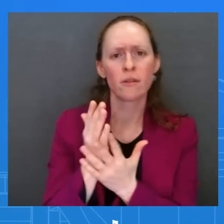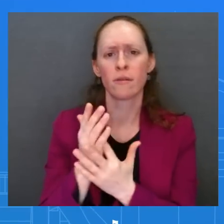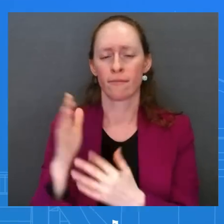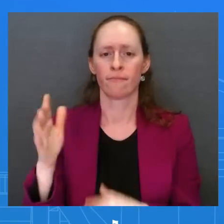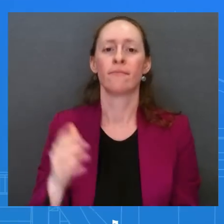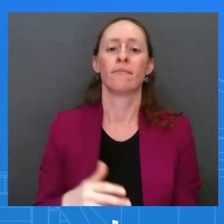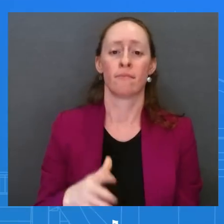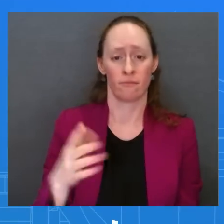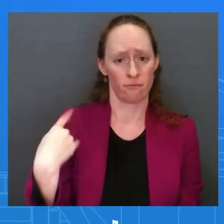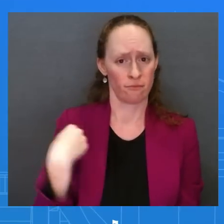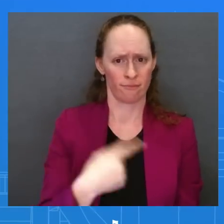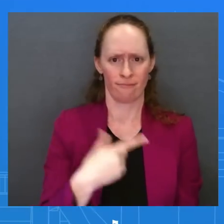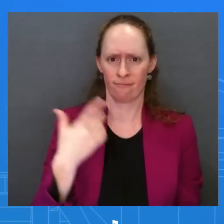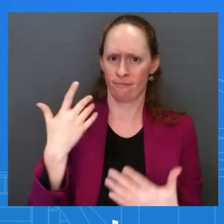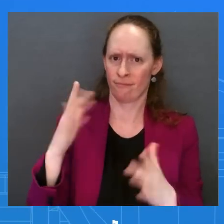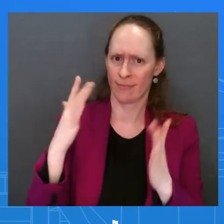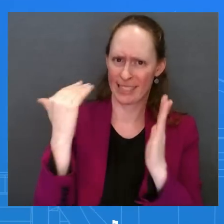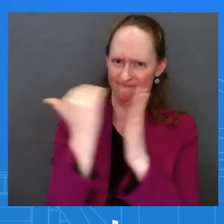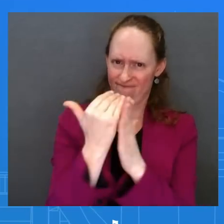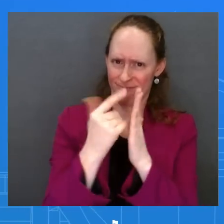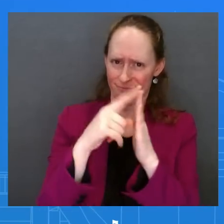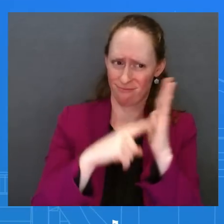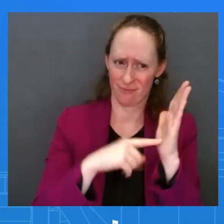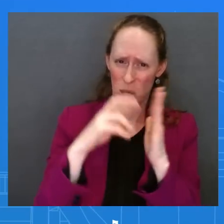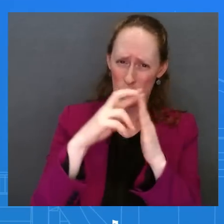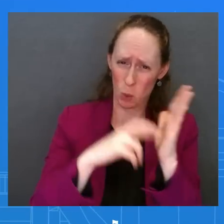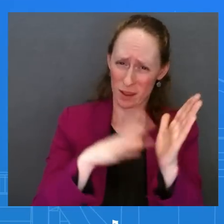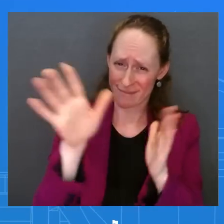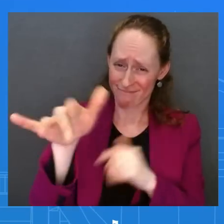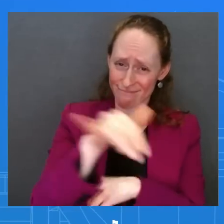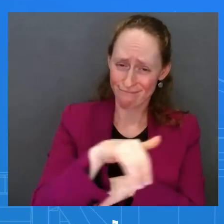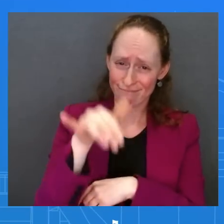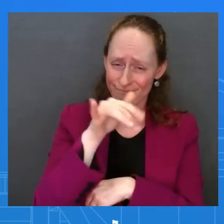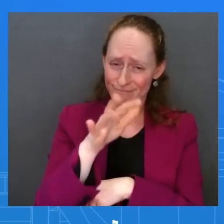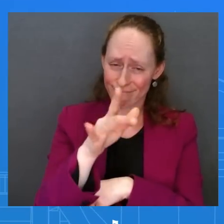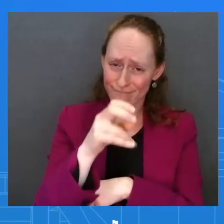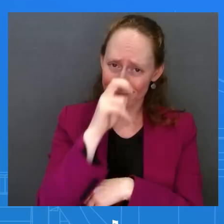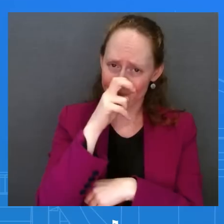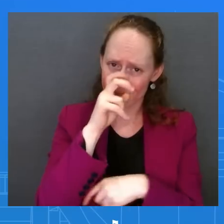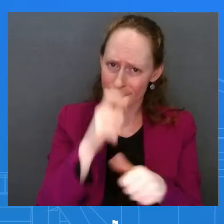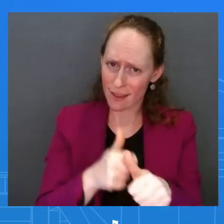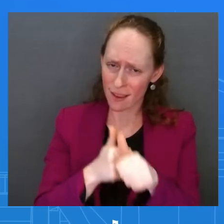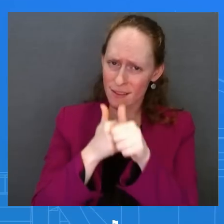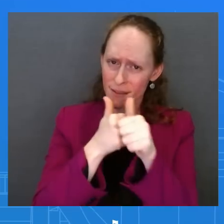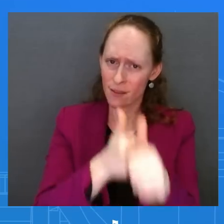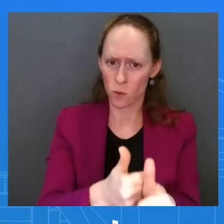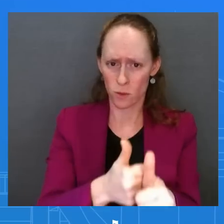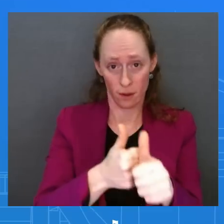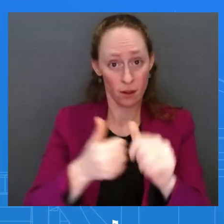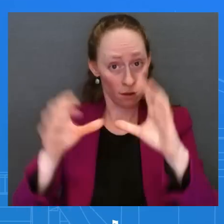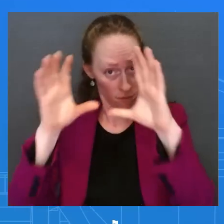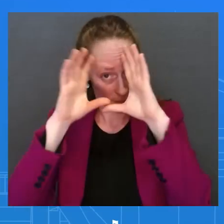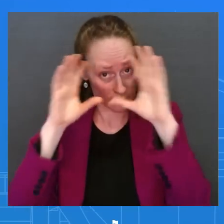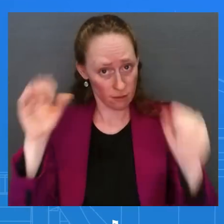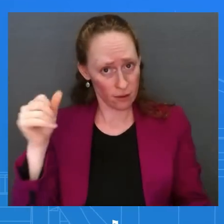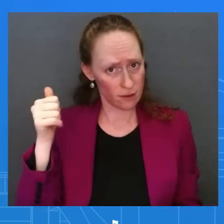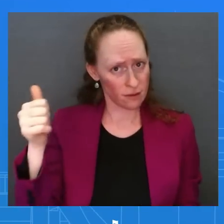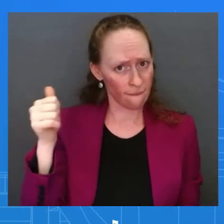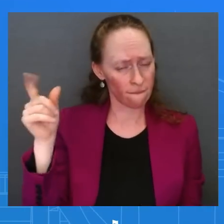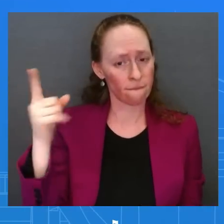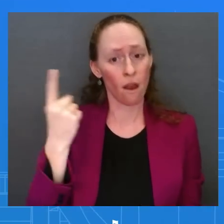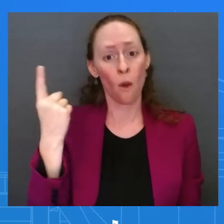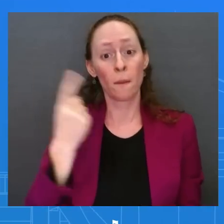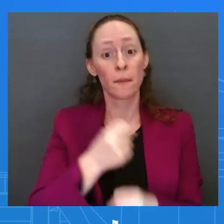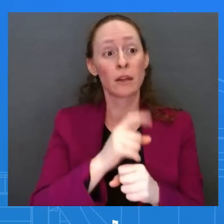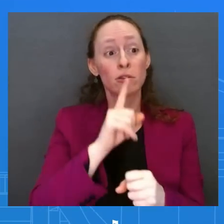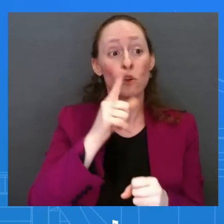speak to that. I can speak to how the president has moved forward in making sure that the people who work for him and himself